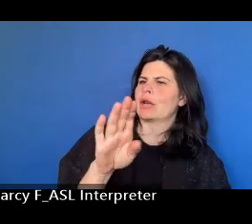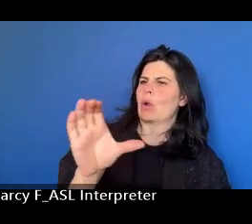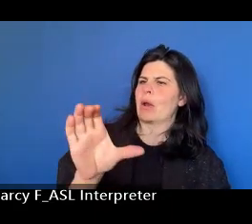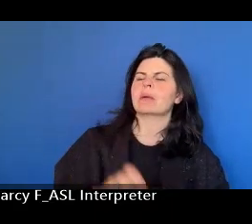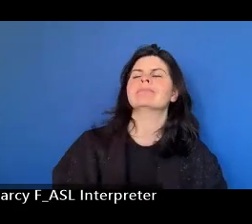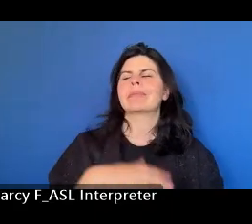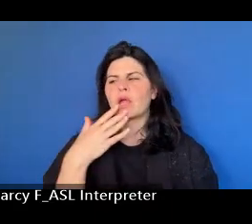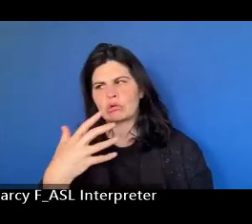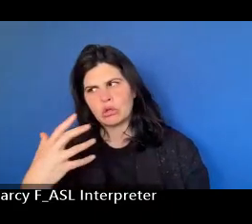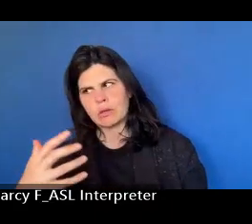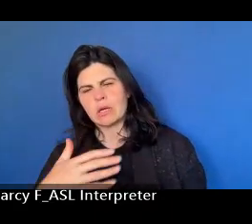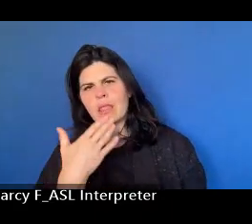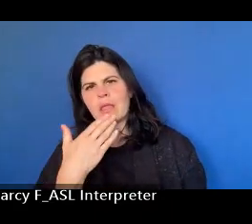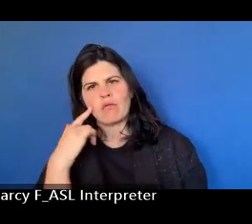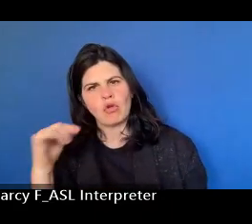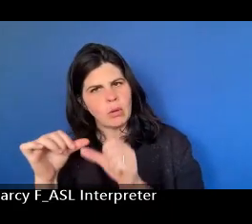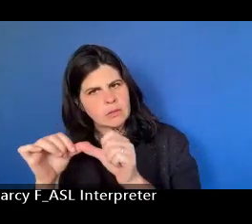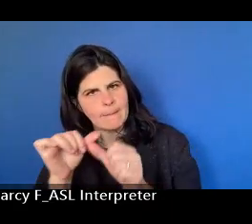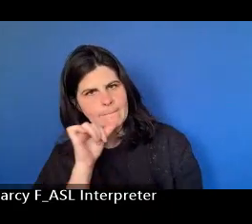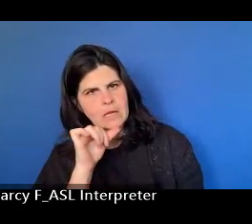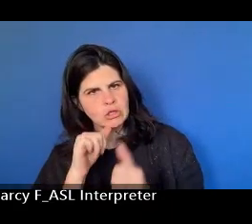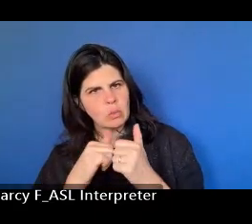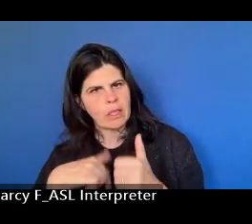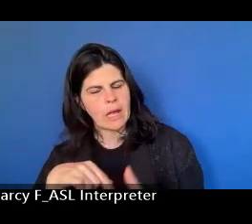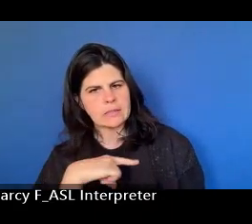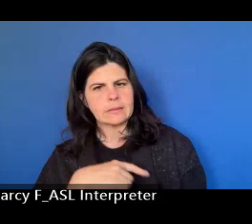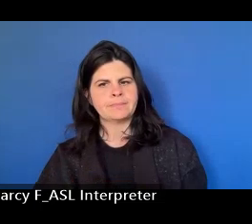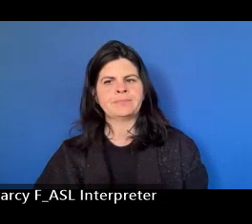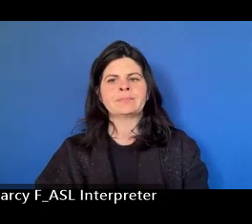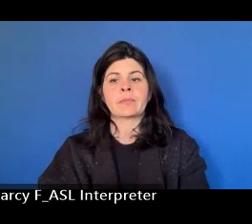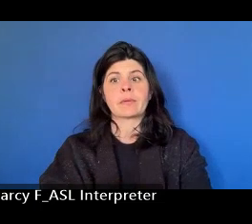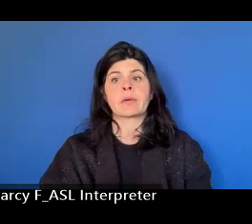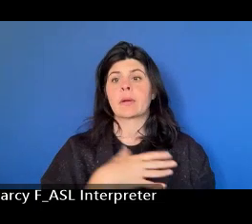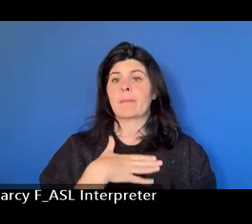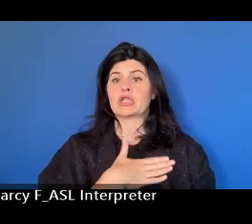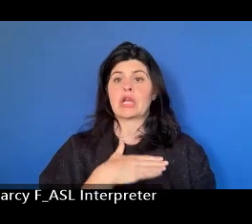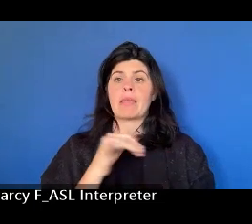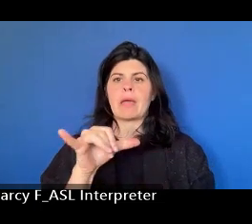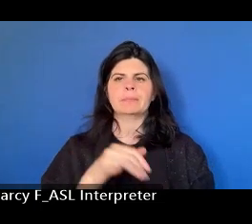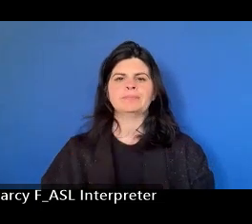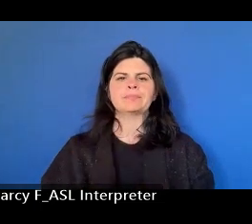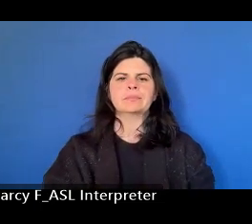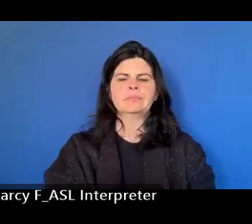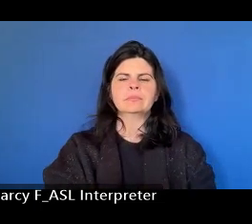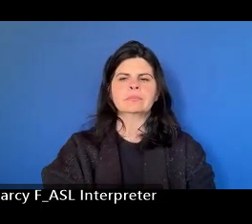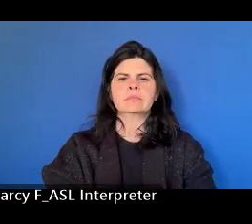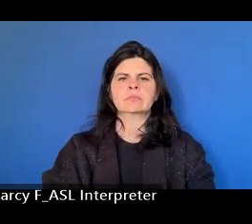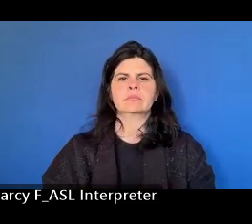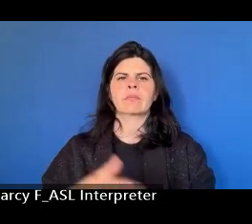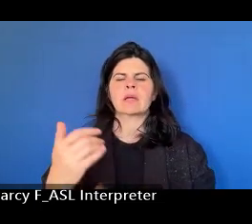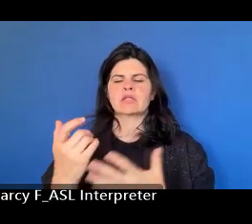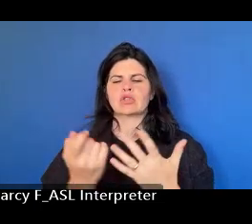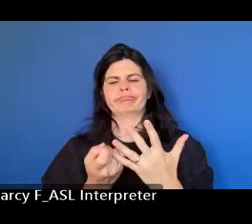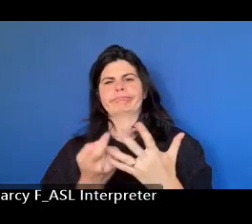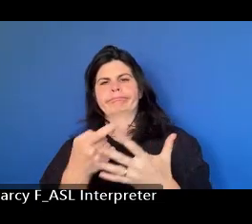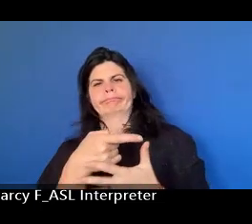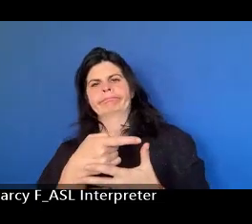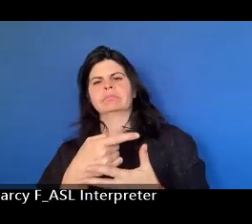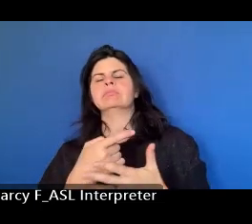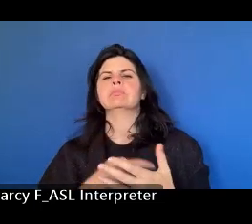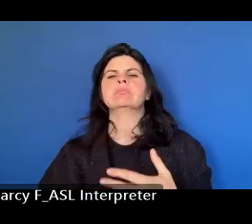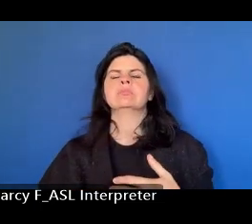thank you for your persistence and patience with us. We appreciate that. Okay, I'm going to go out of order again. And another person who